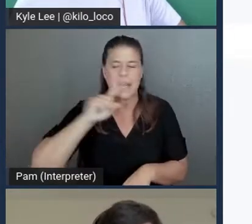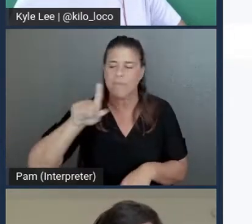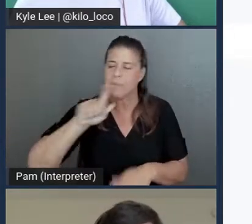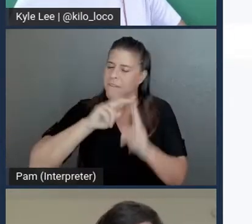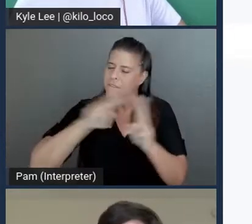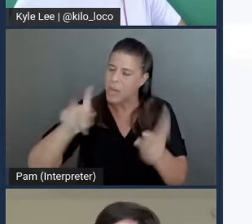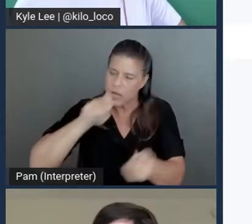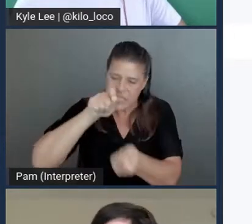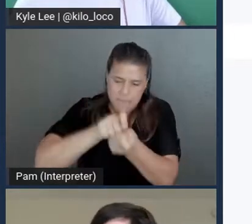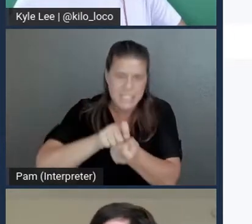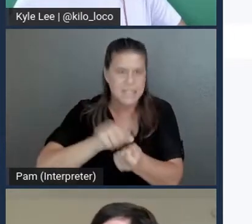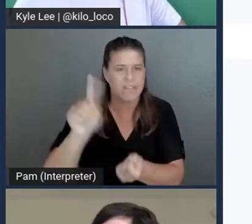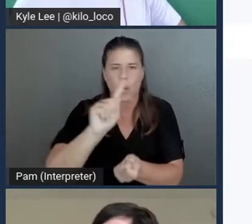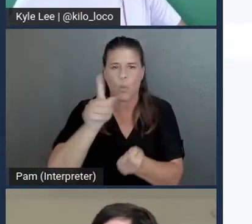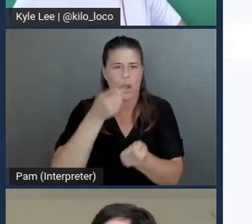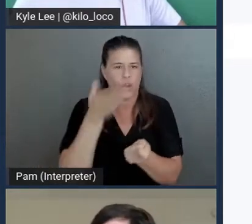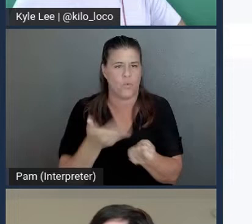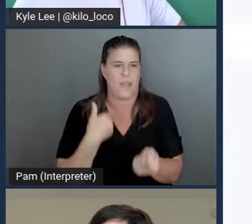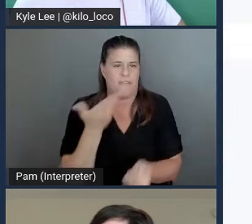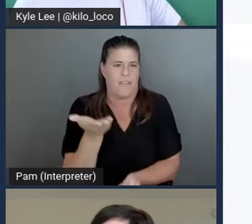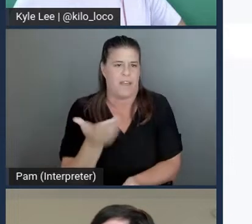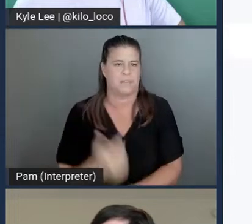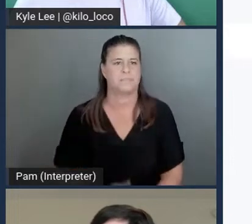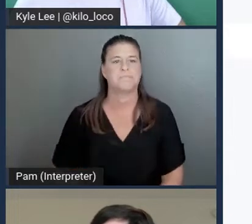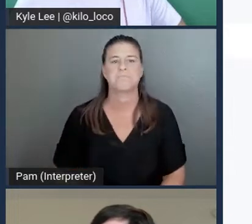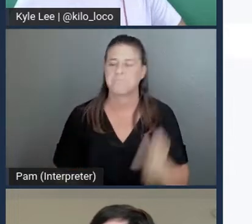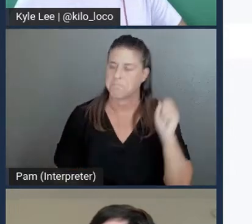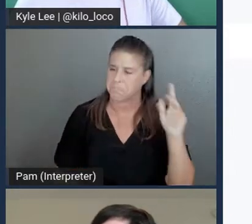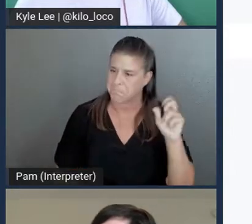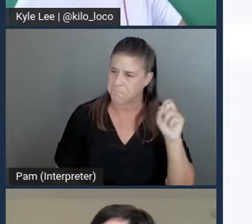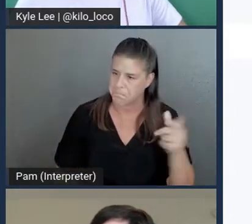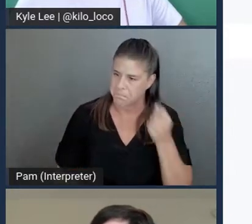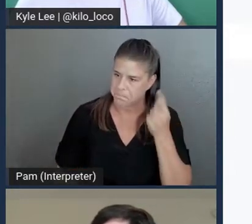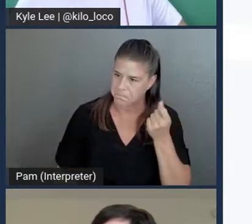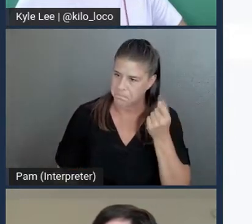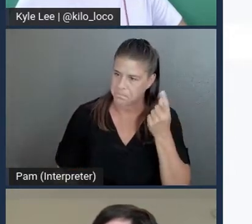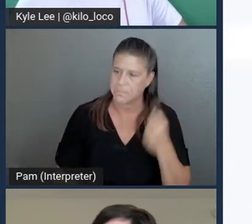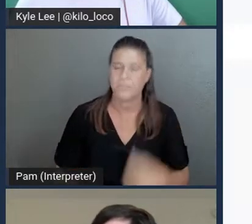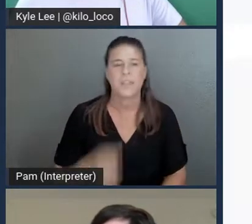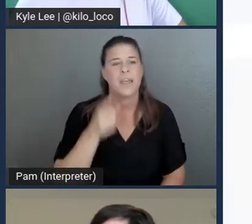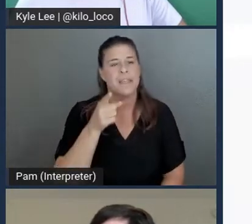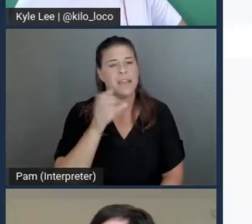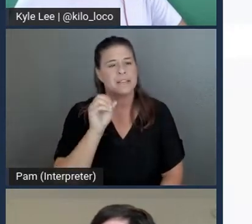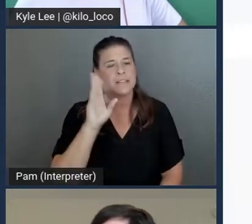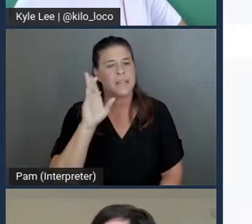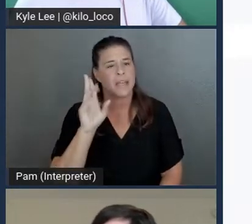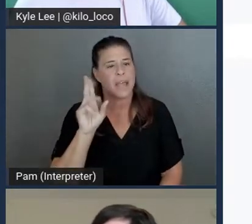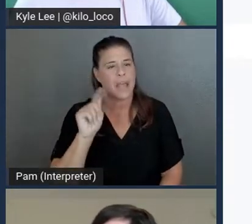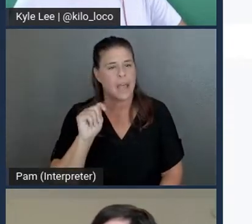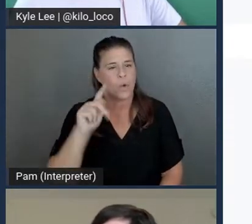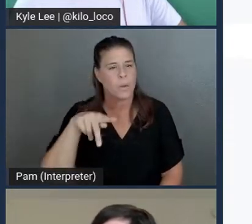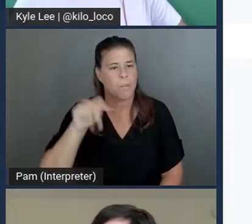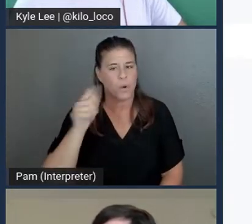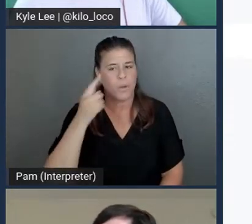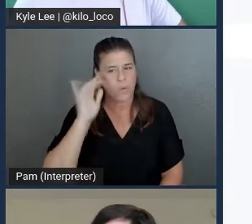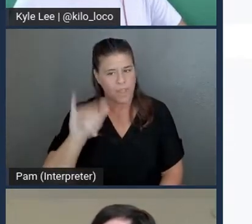specific at where this exists. Okay. Gotcha. So this is the output of this